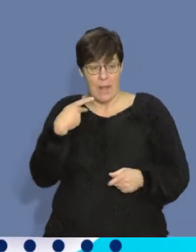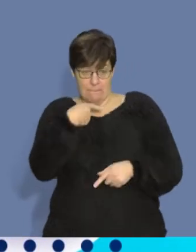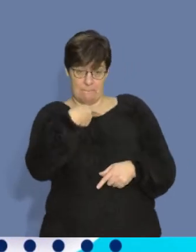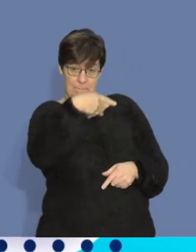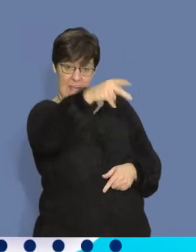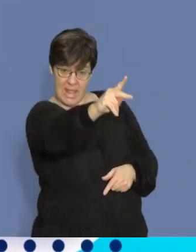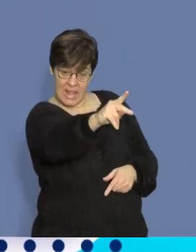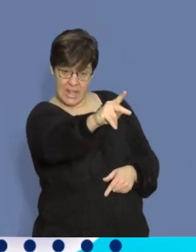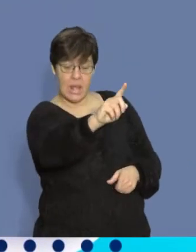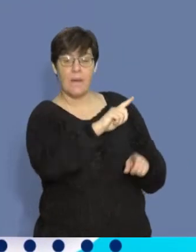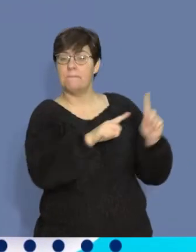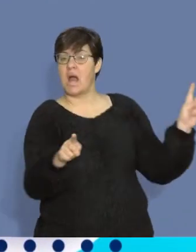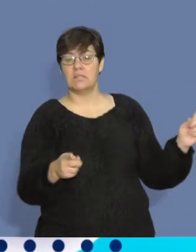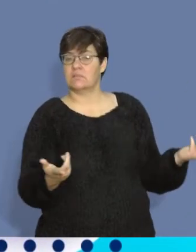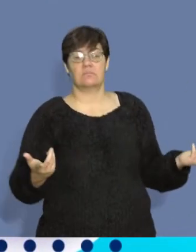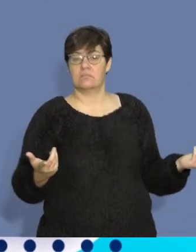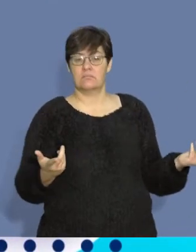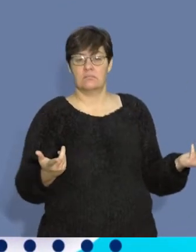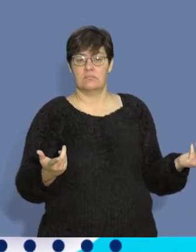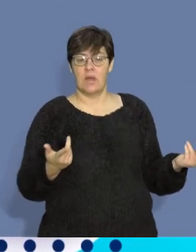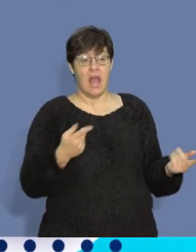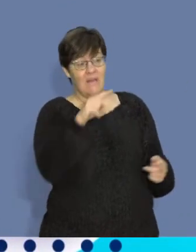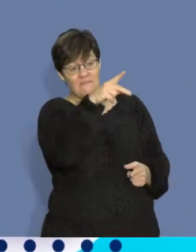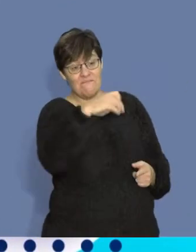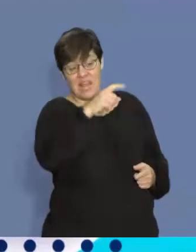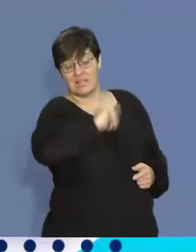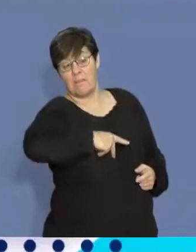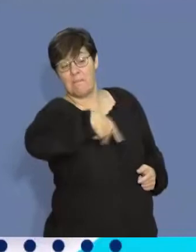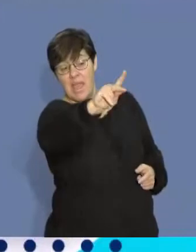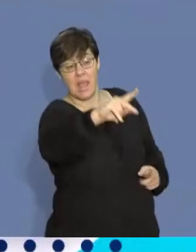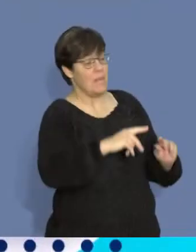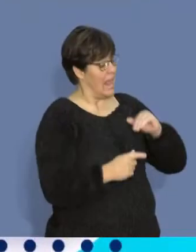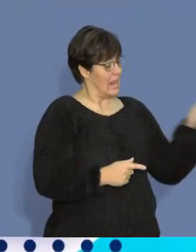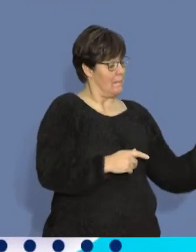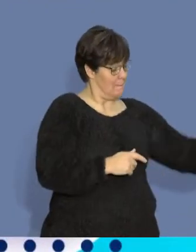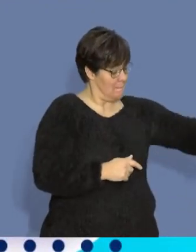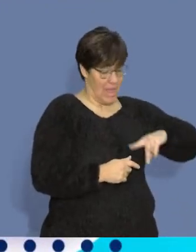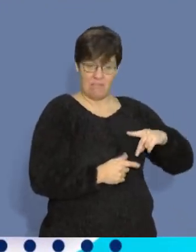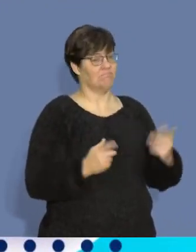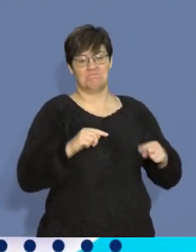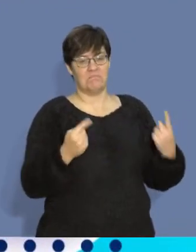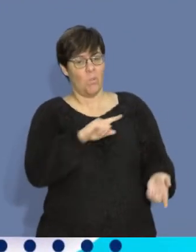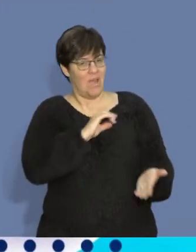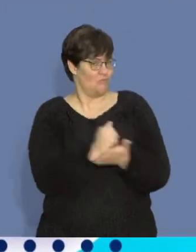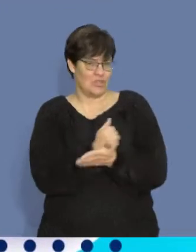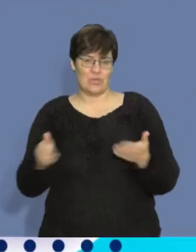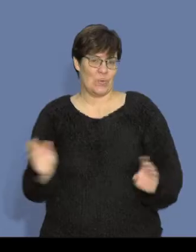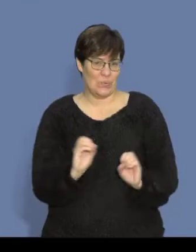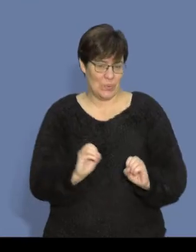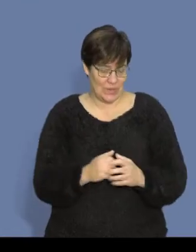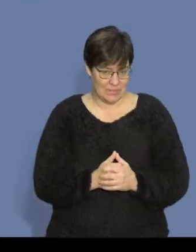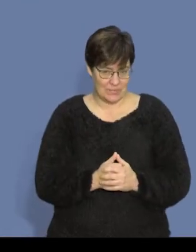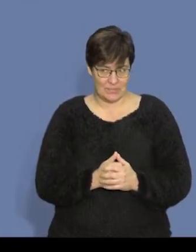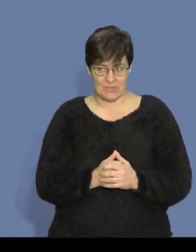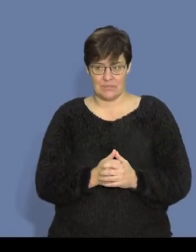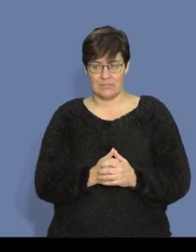as a business, but you're actually becoming an end user. Okay, so keep that in mind as well.